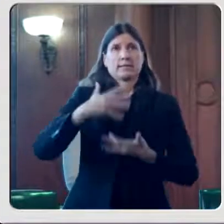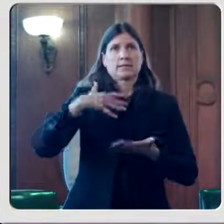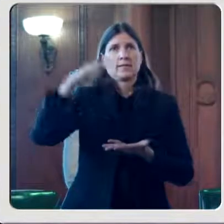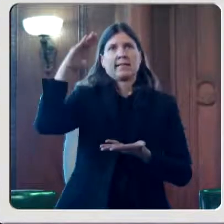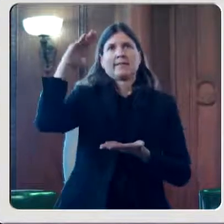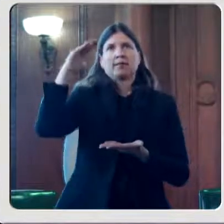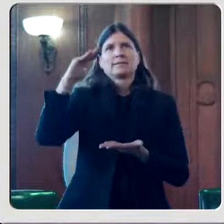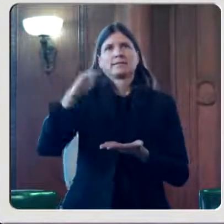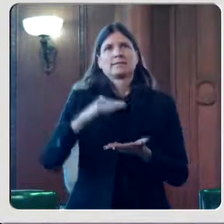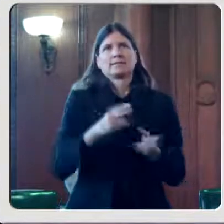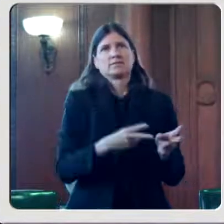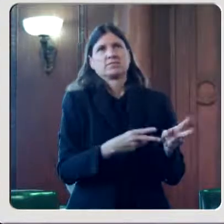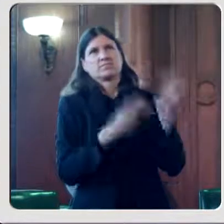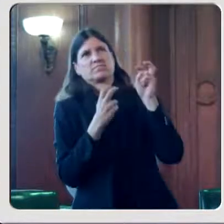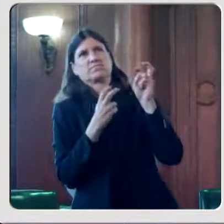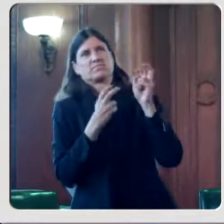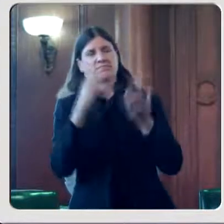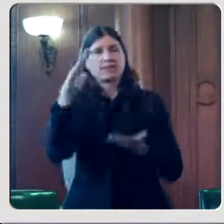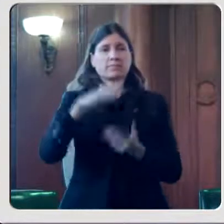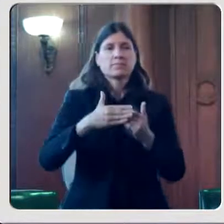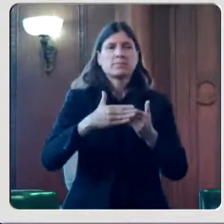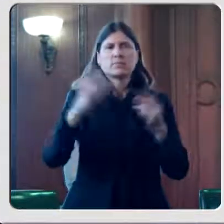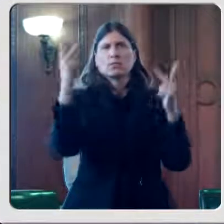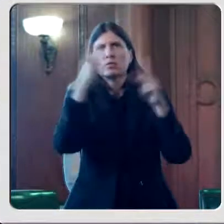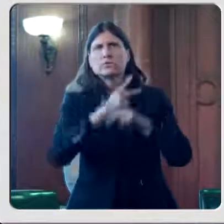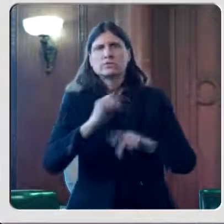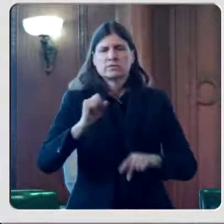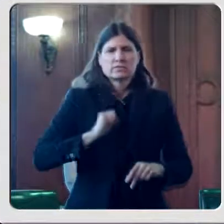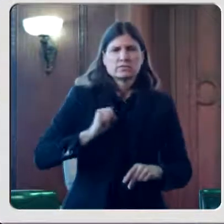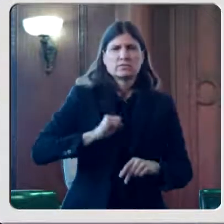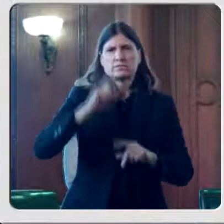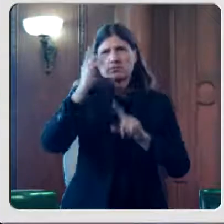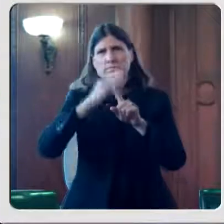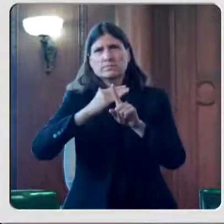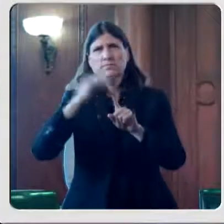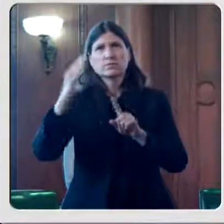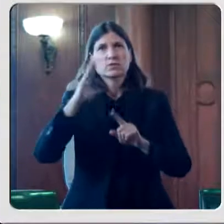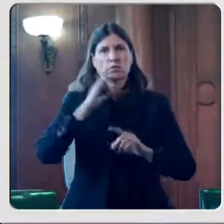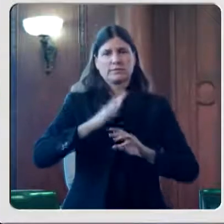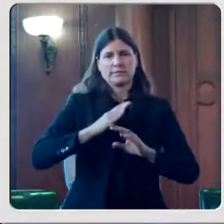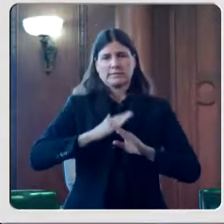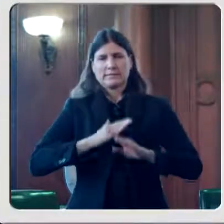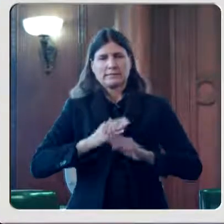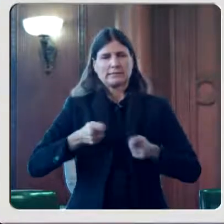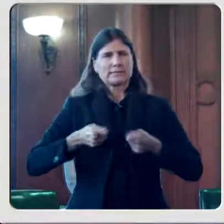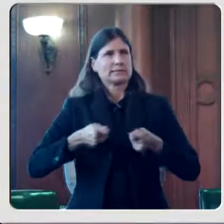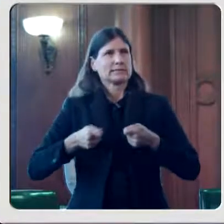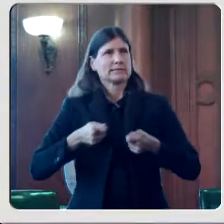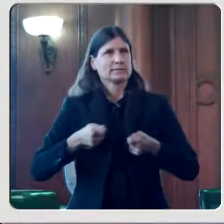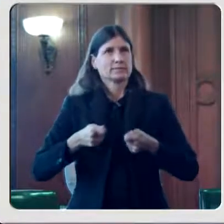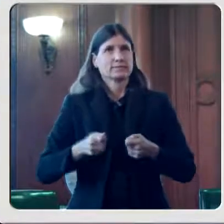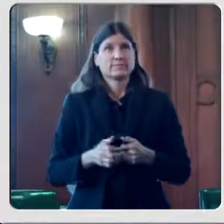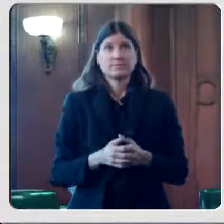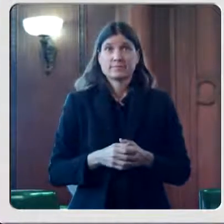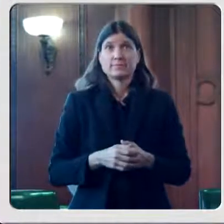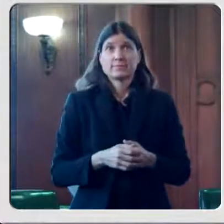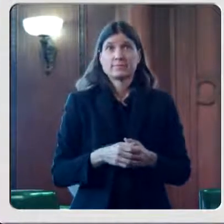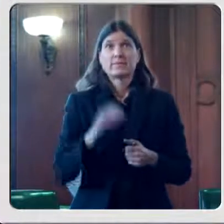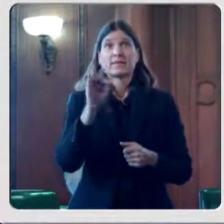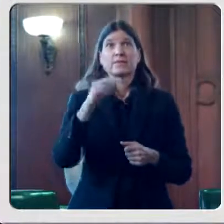it reduces the amount of burden on the hospitals and the healthcare system. So if you test positive